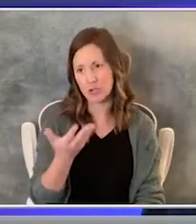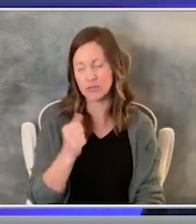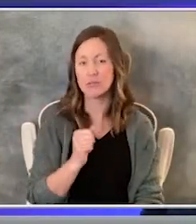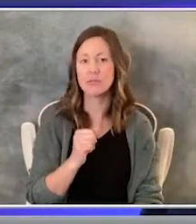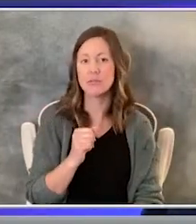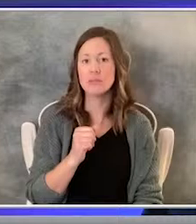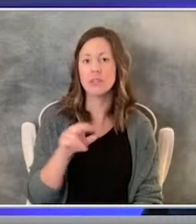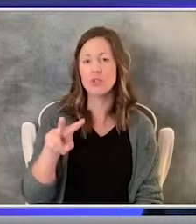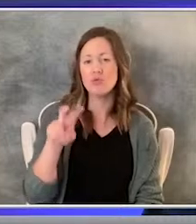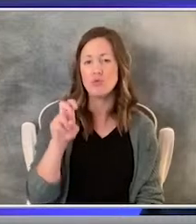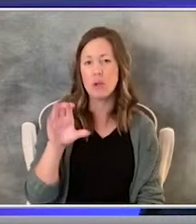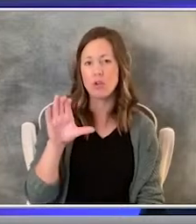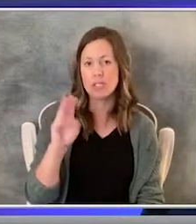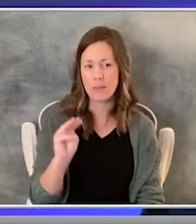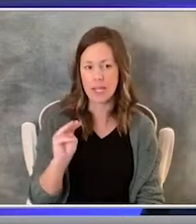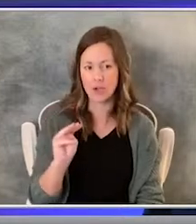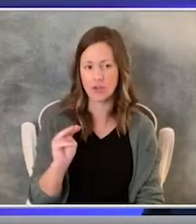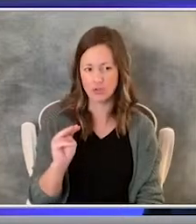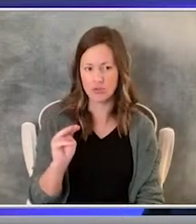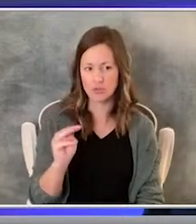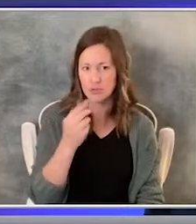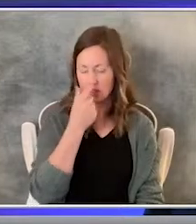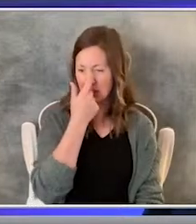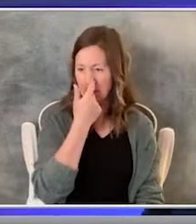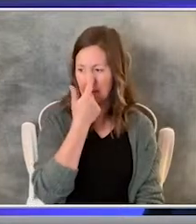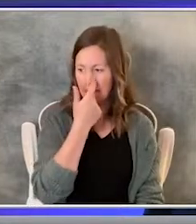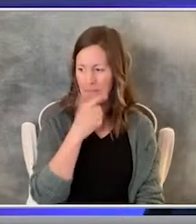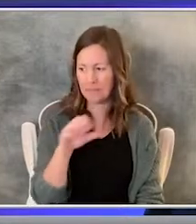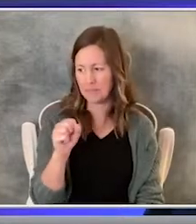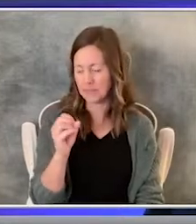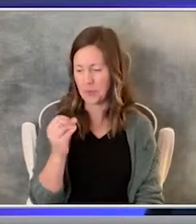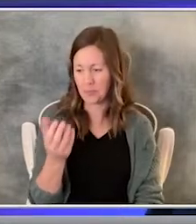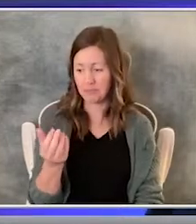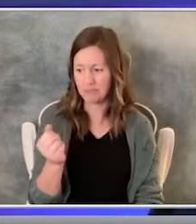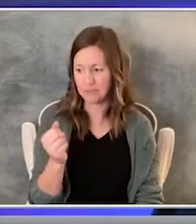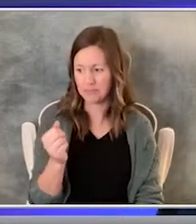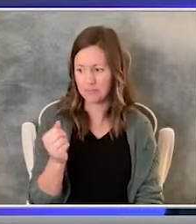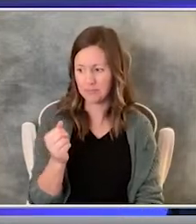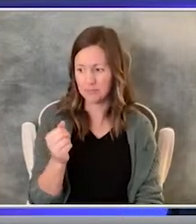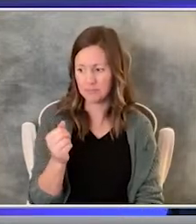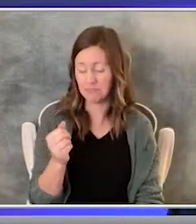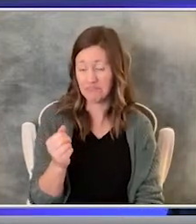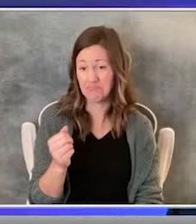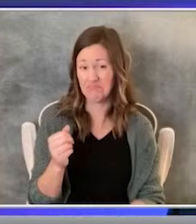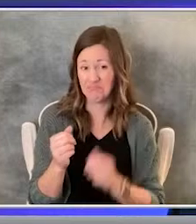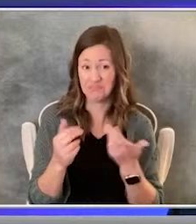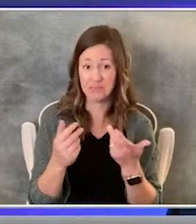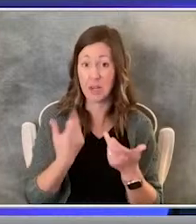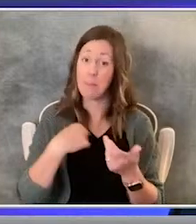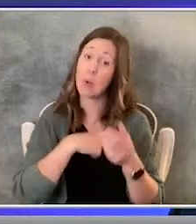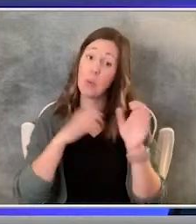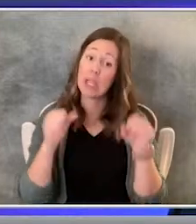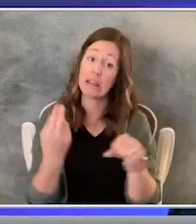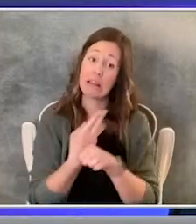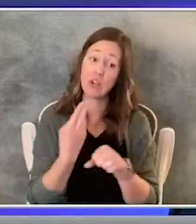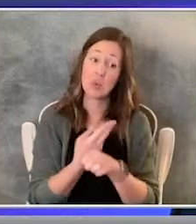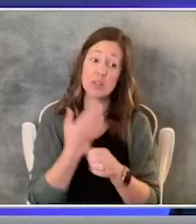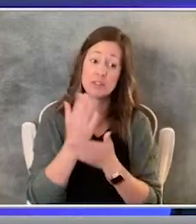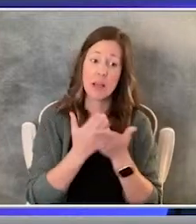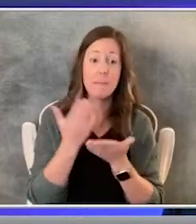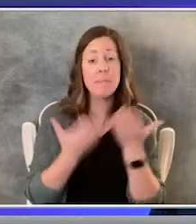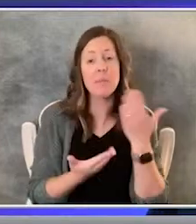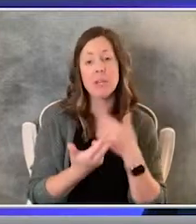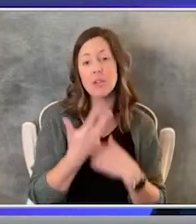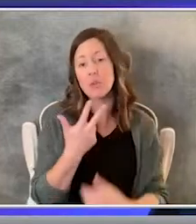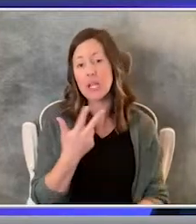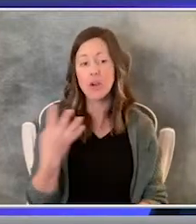it and drive it where you need to. So interesting. It's just fascinating. And I want to bring both Dr. Kennedy and Dr. Spady back in for some